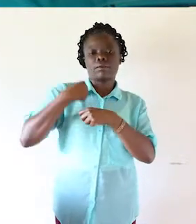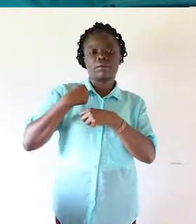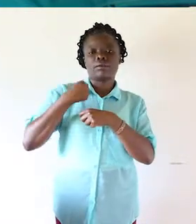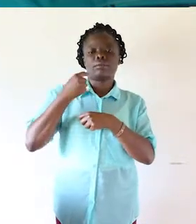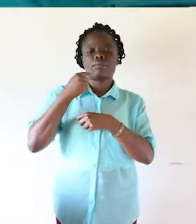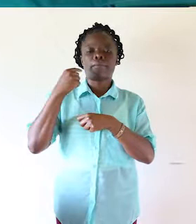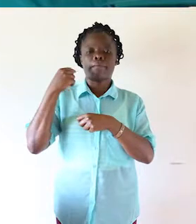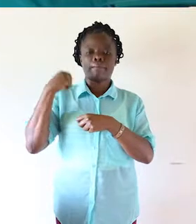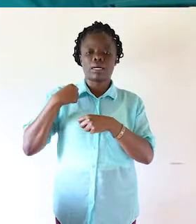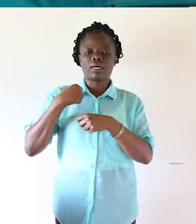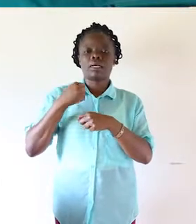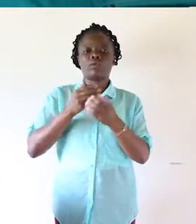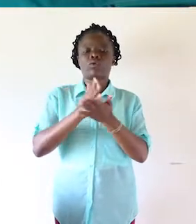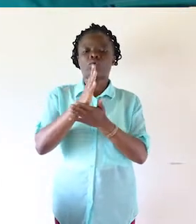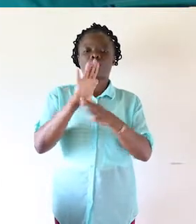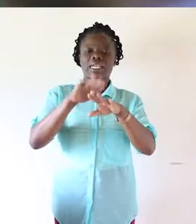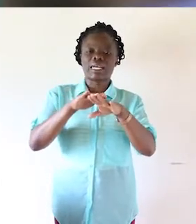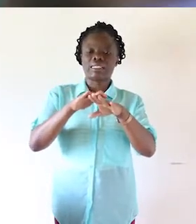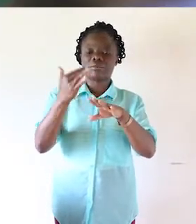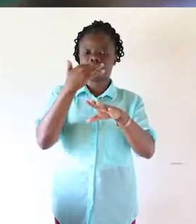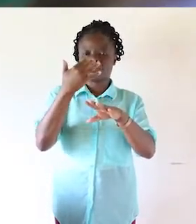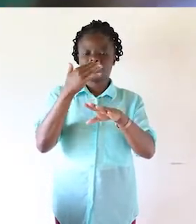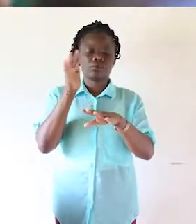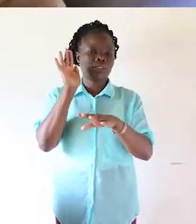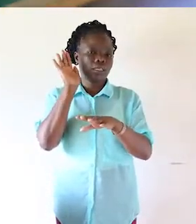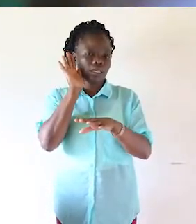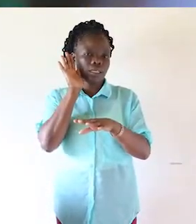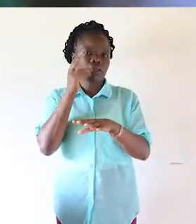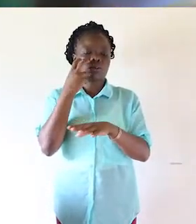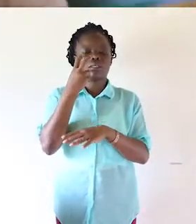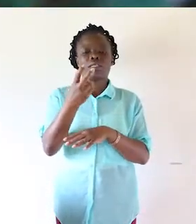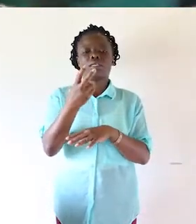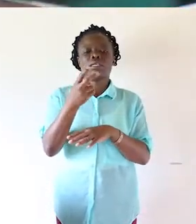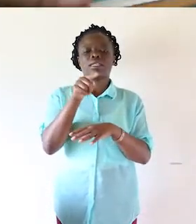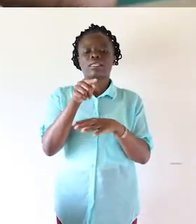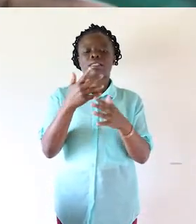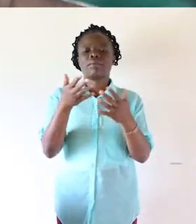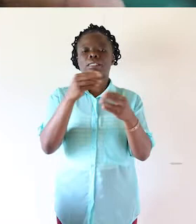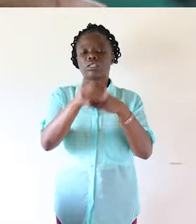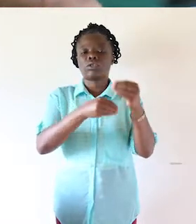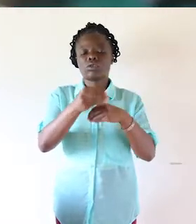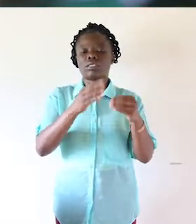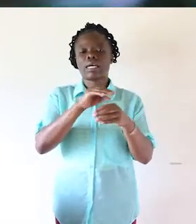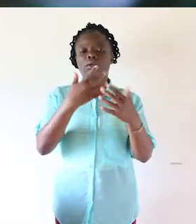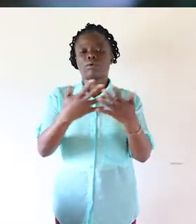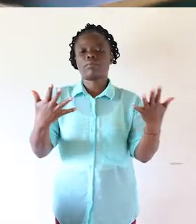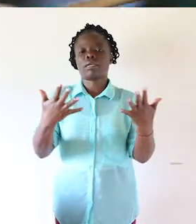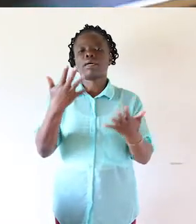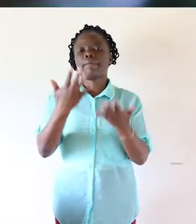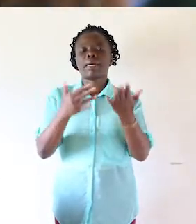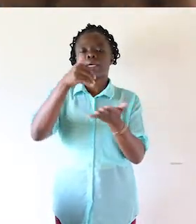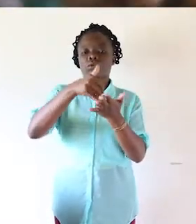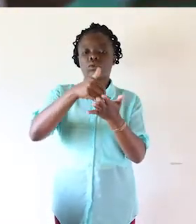bag through touch, smelling, hearing, or sight. Such materials and equipment